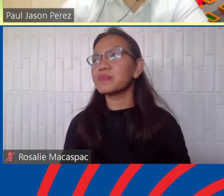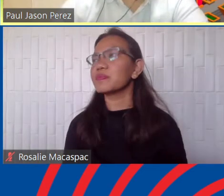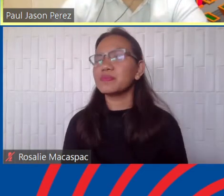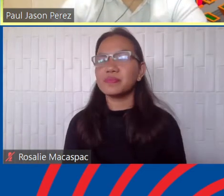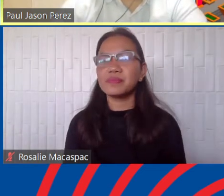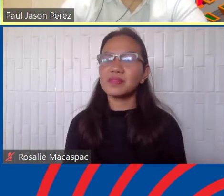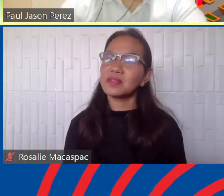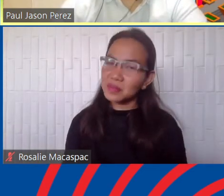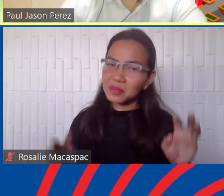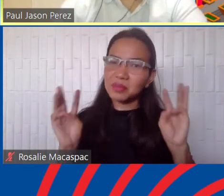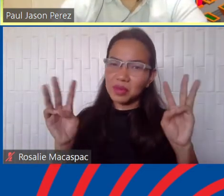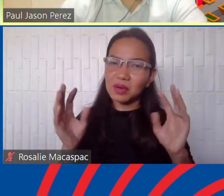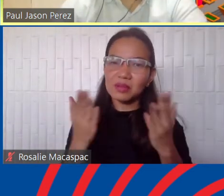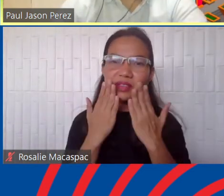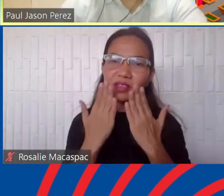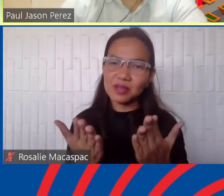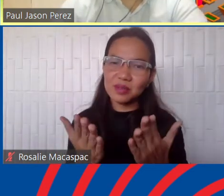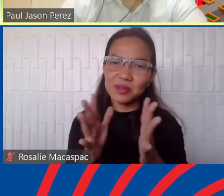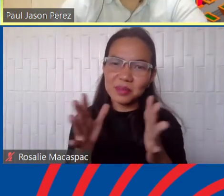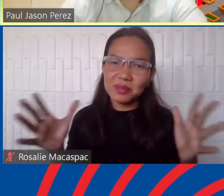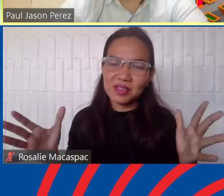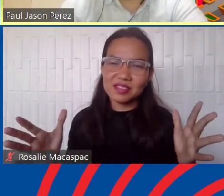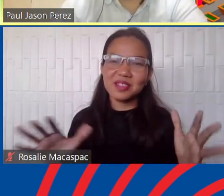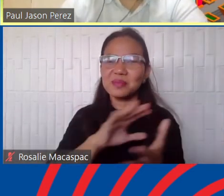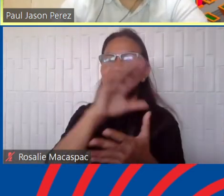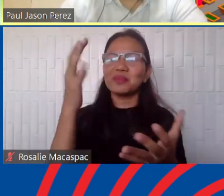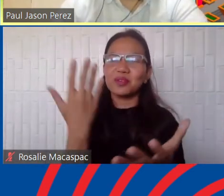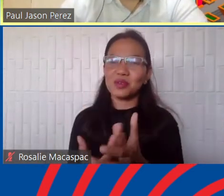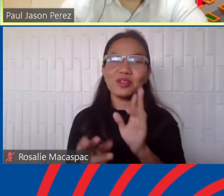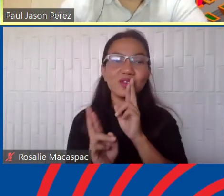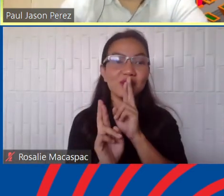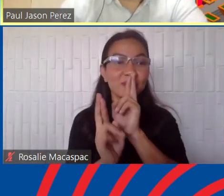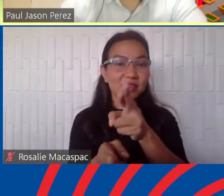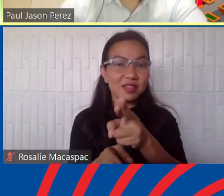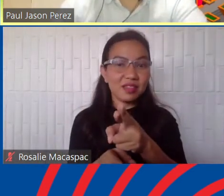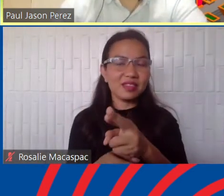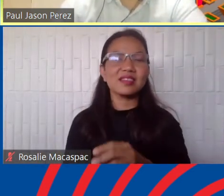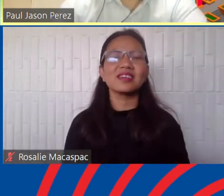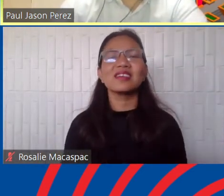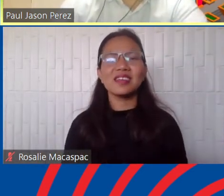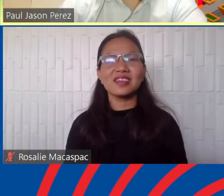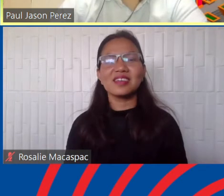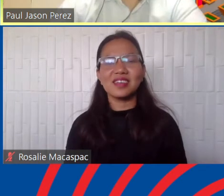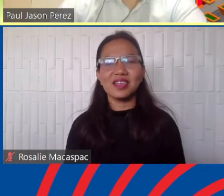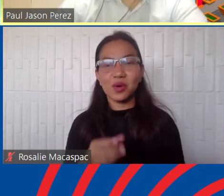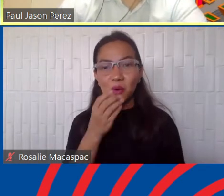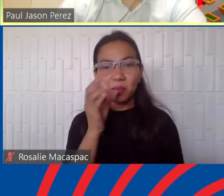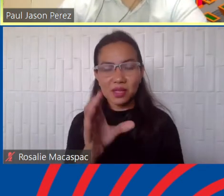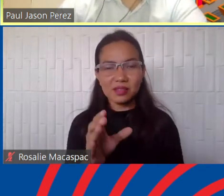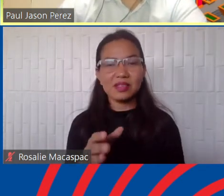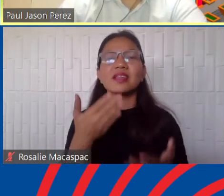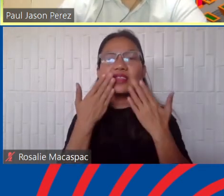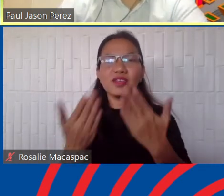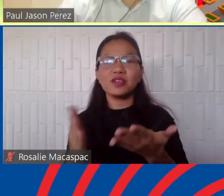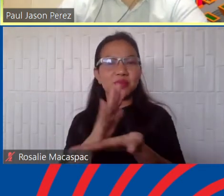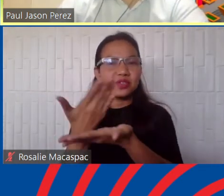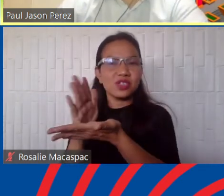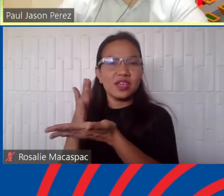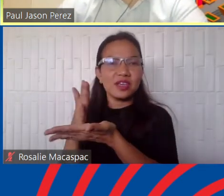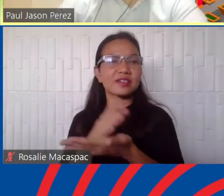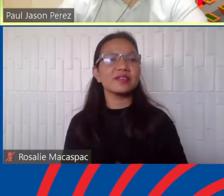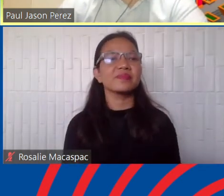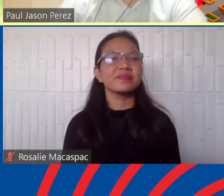Wow. Okay. Thank you so much for all of your responses. I really appreciate it. Thank you for sharing.